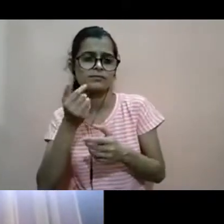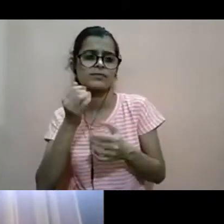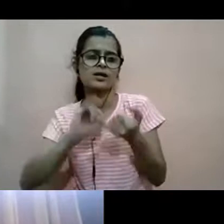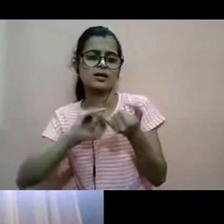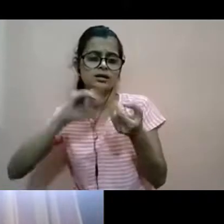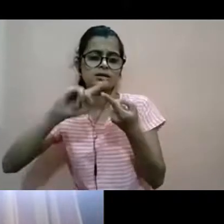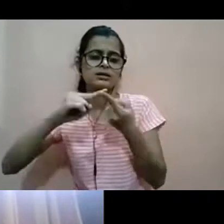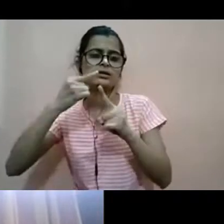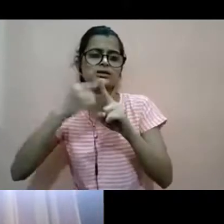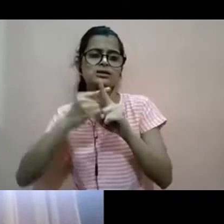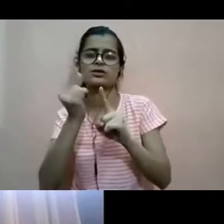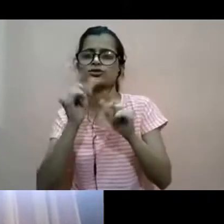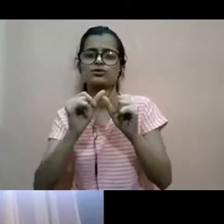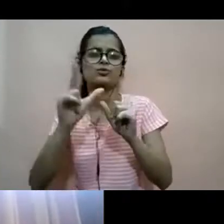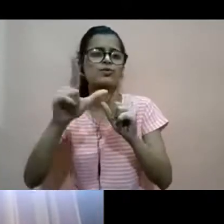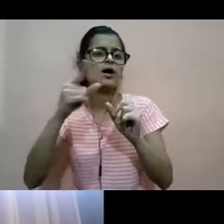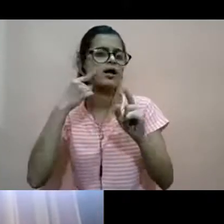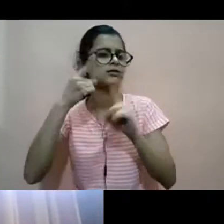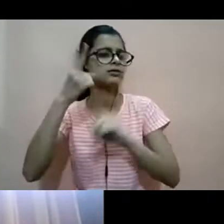So